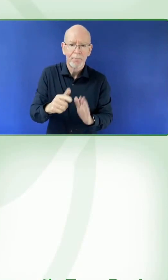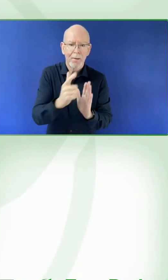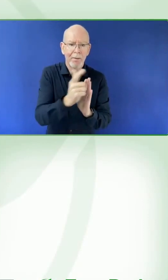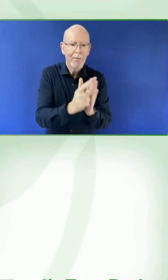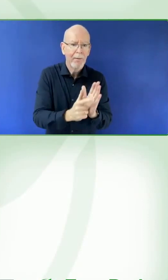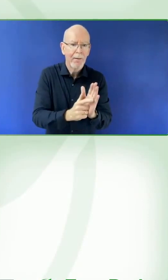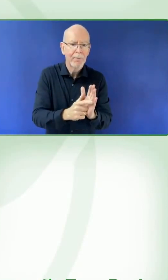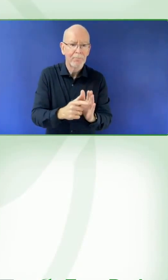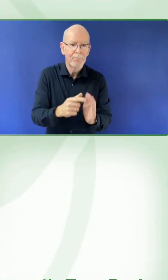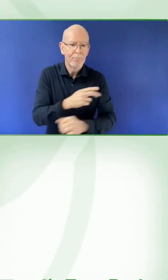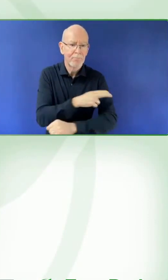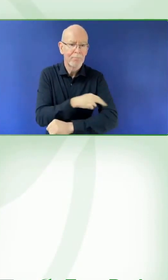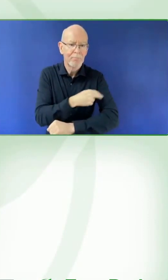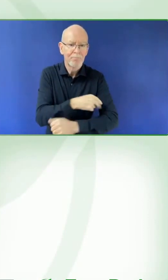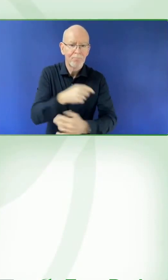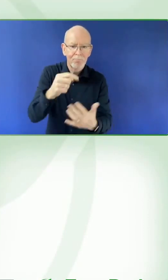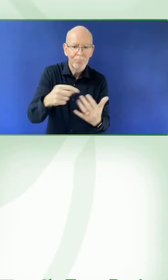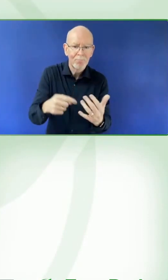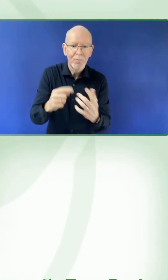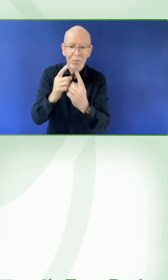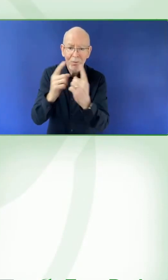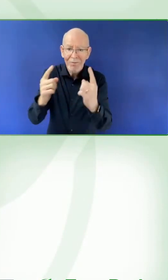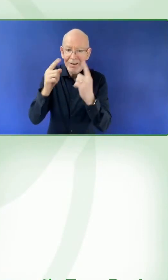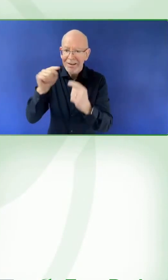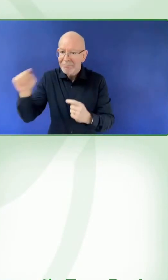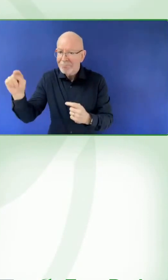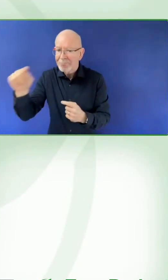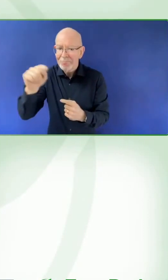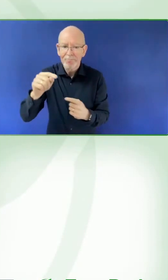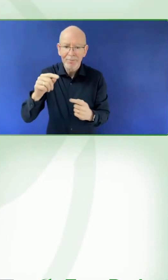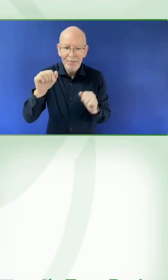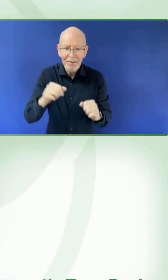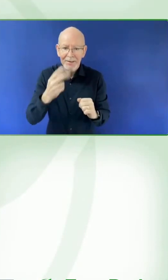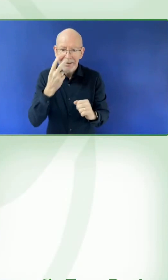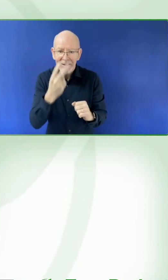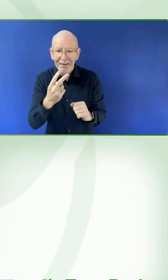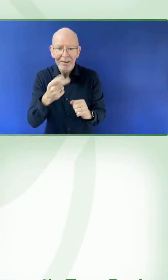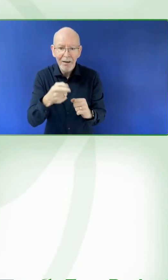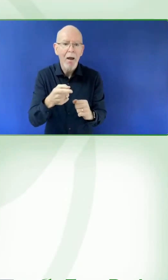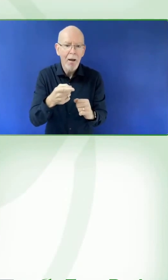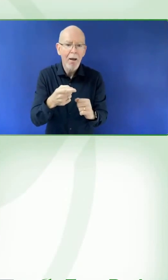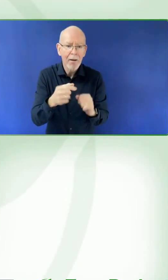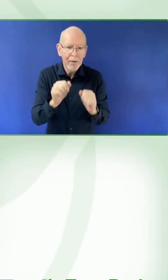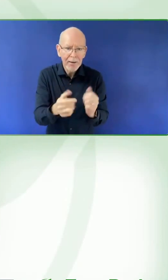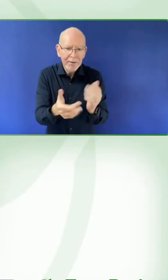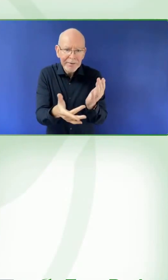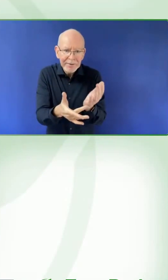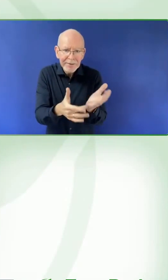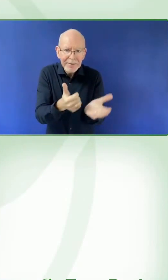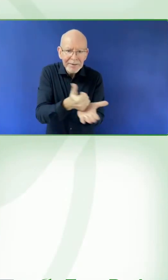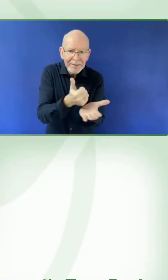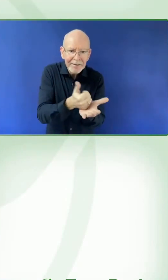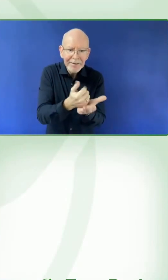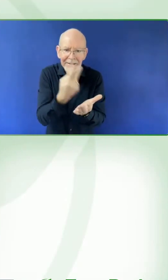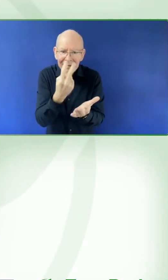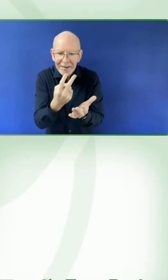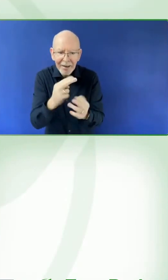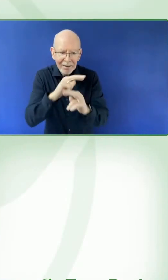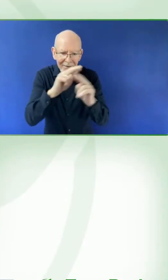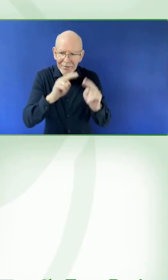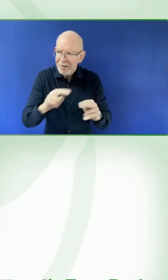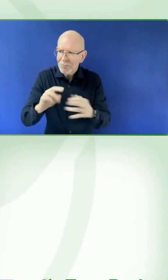of the sexual and reproductive rights and health of people with disabilities. We contribute with the project